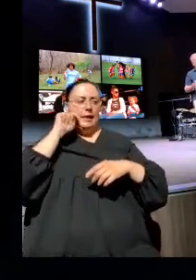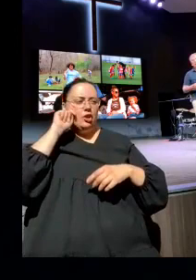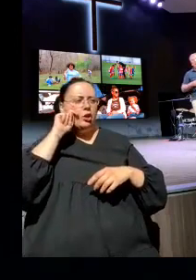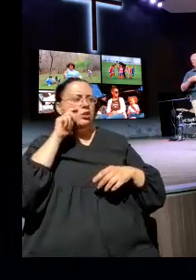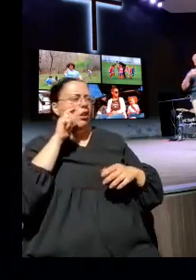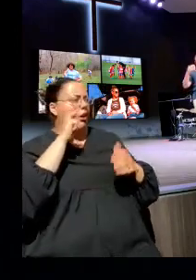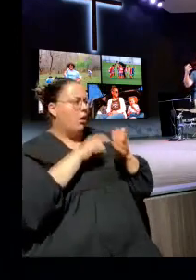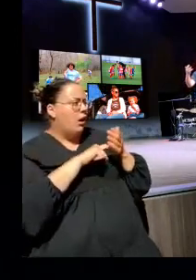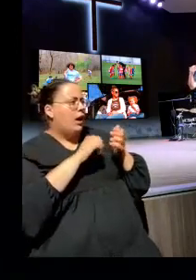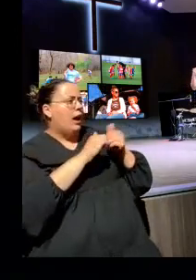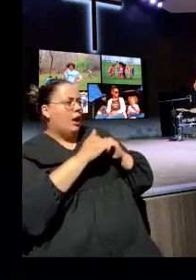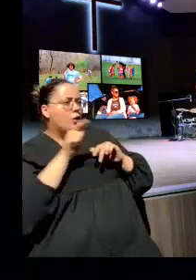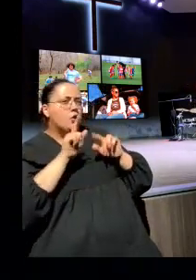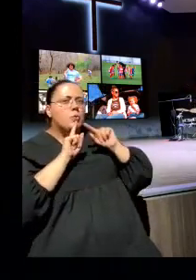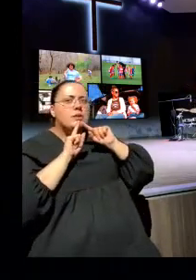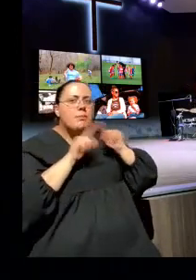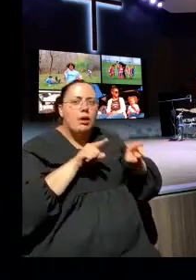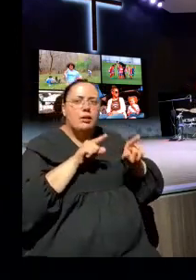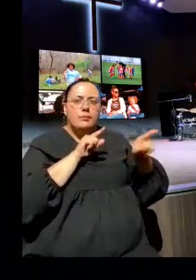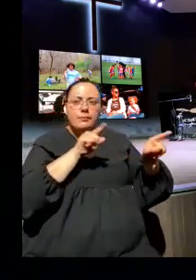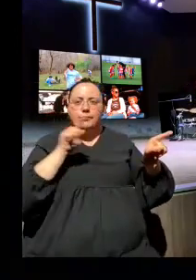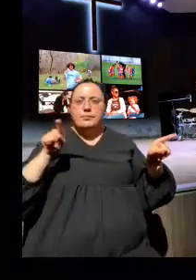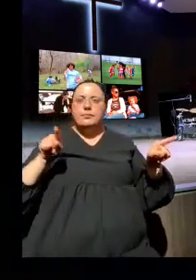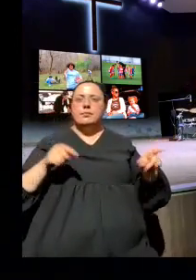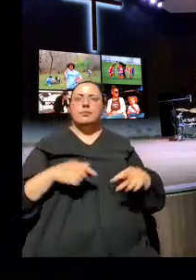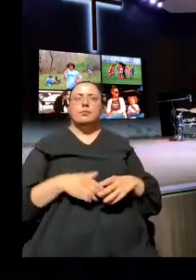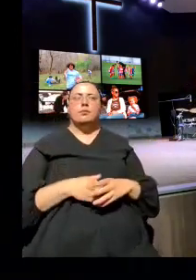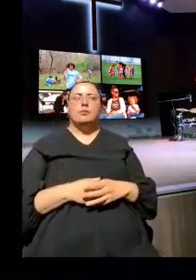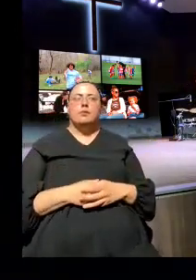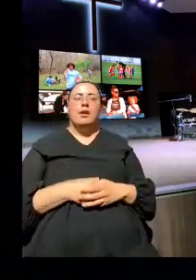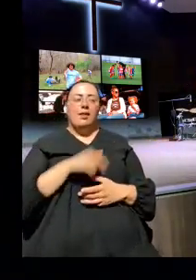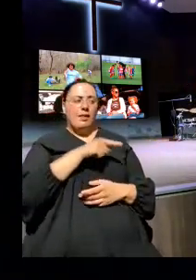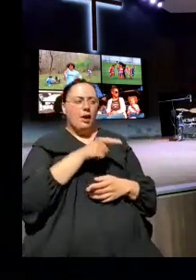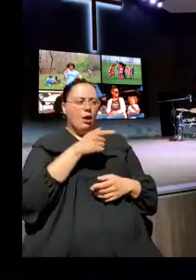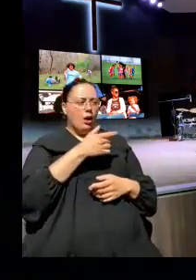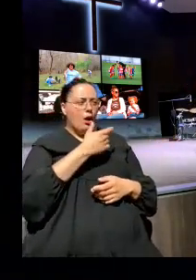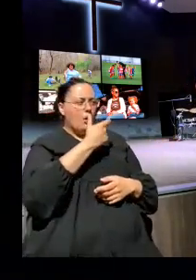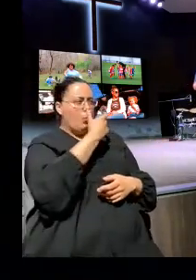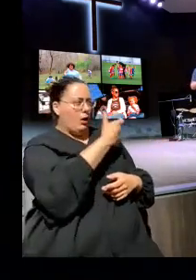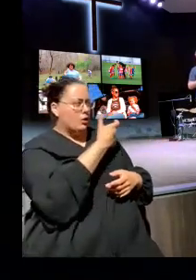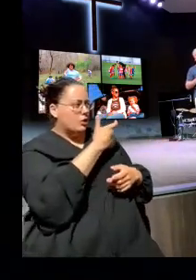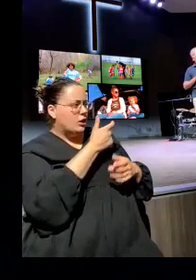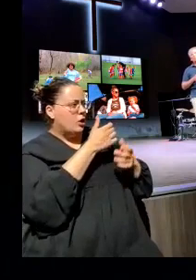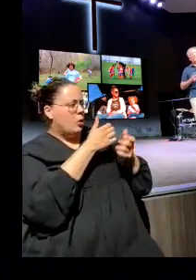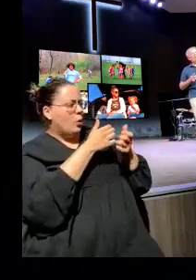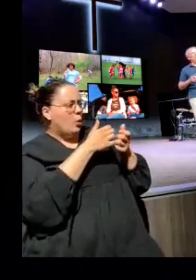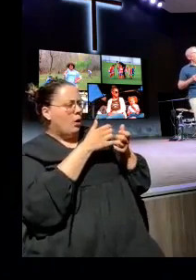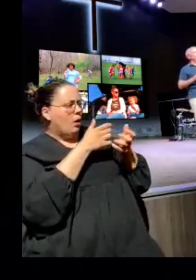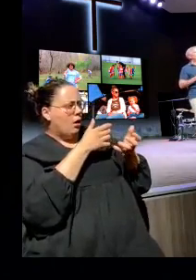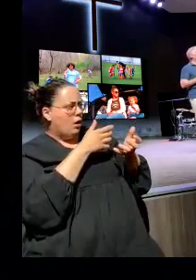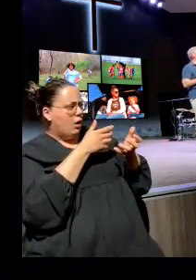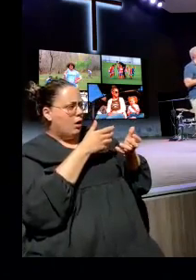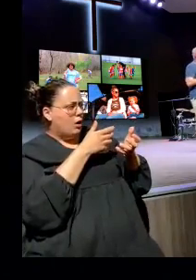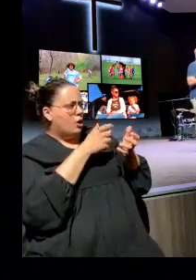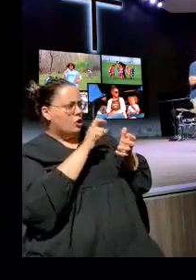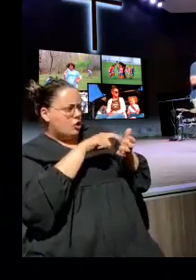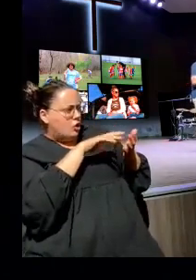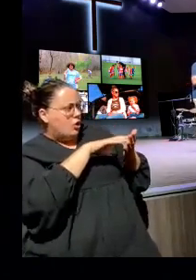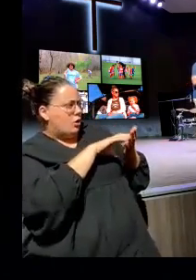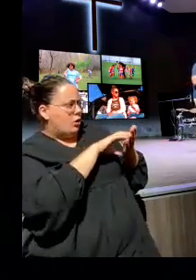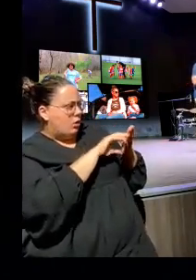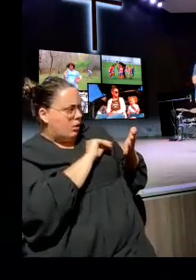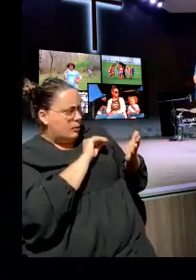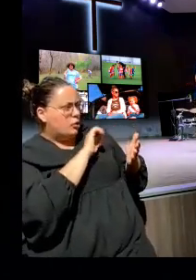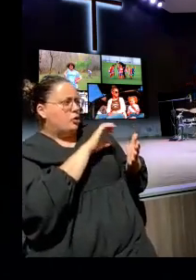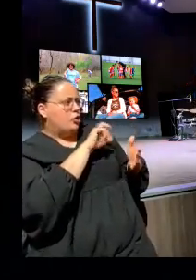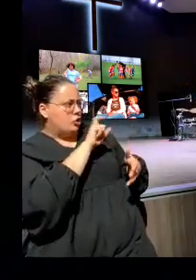compassion you have and the skill level you have. They're watching and observing you in life, wondering how much of you they can and should imitate.